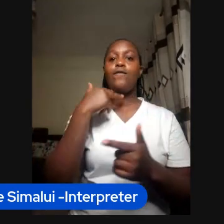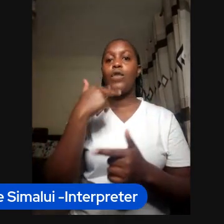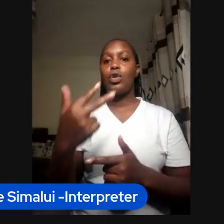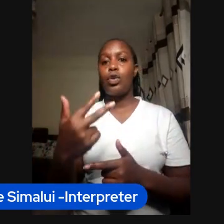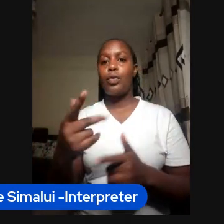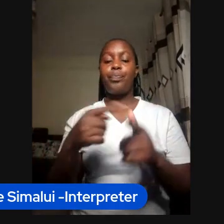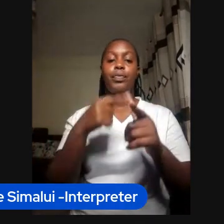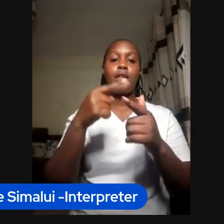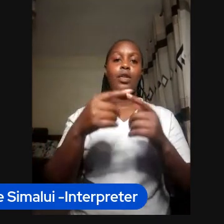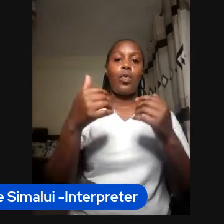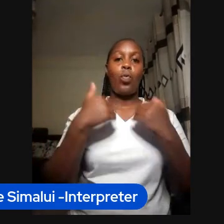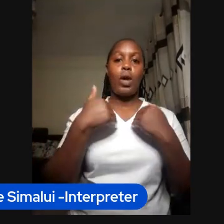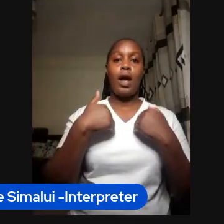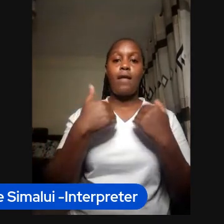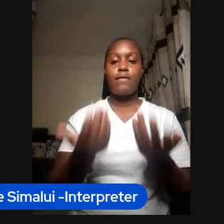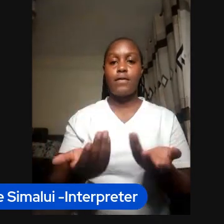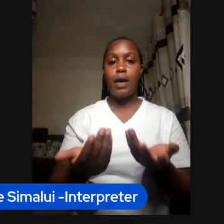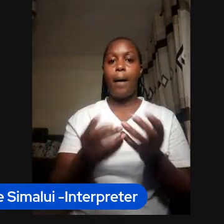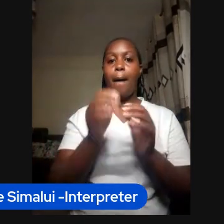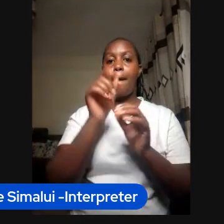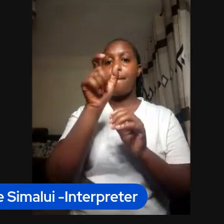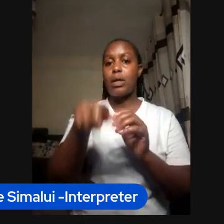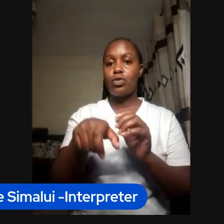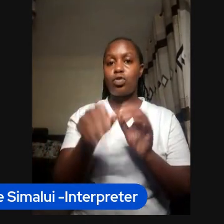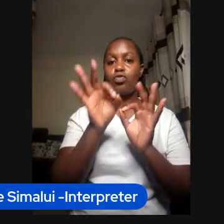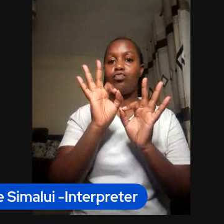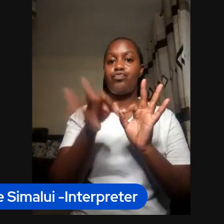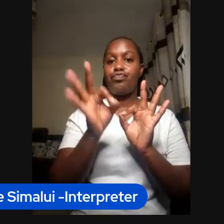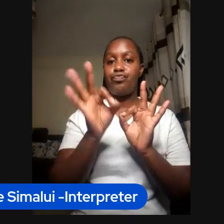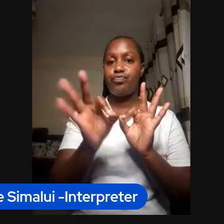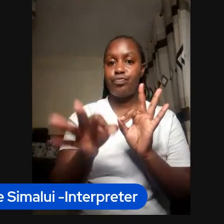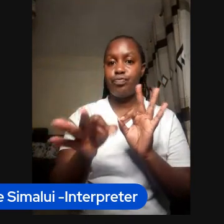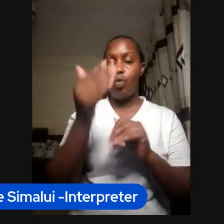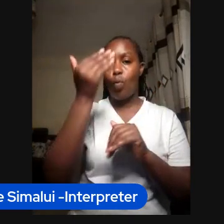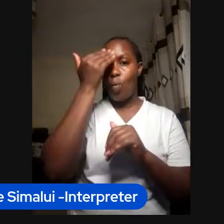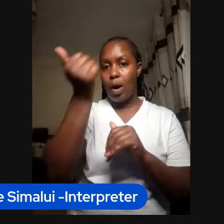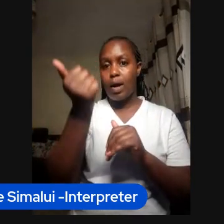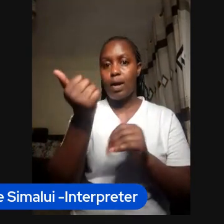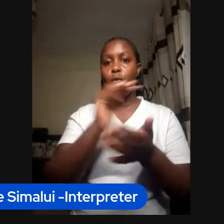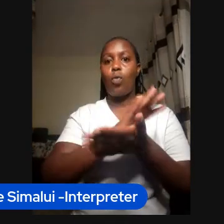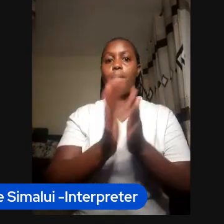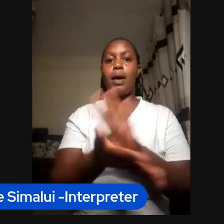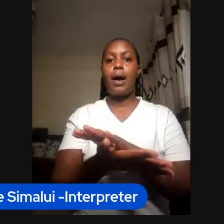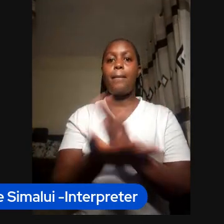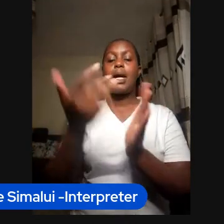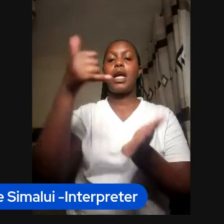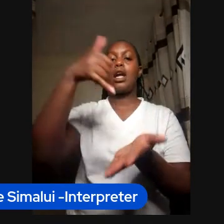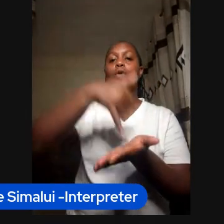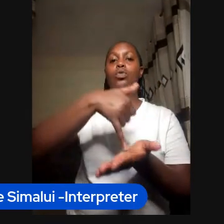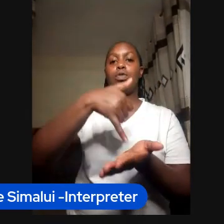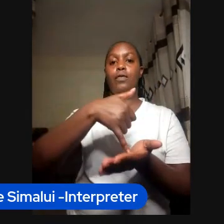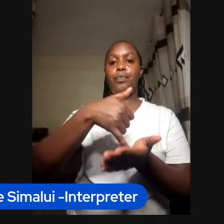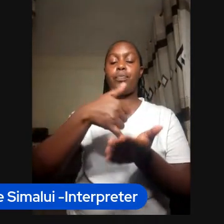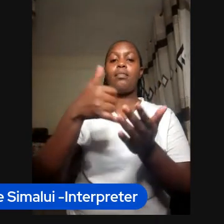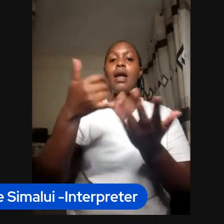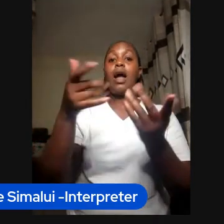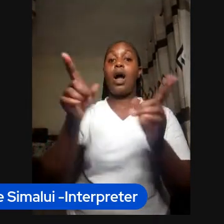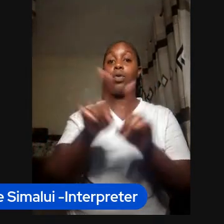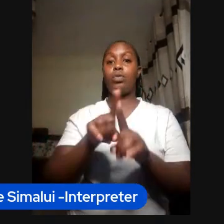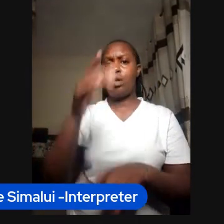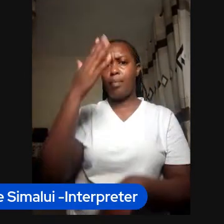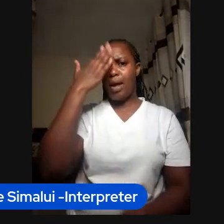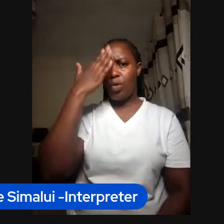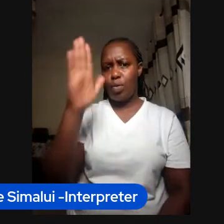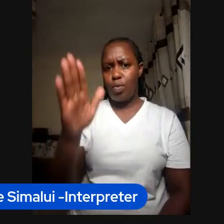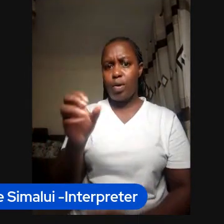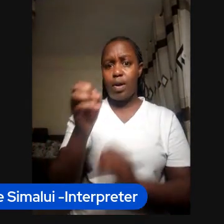is doing the sign language, so that it can be inclusive in all. And high chances, I don't know if people can be able